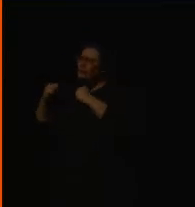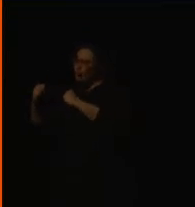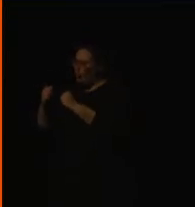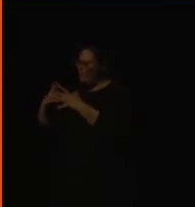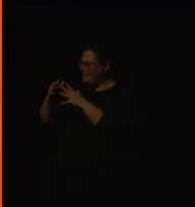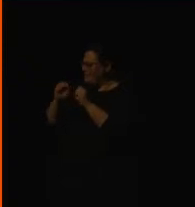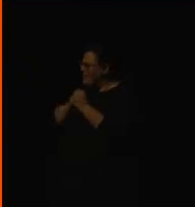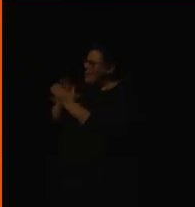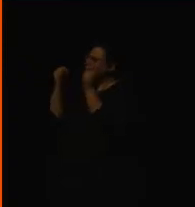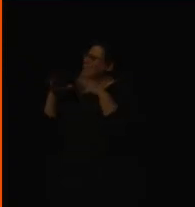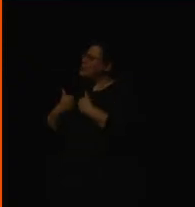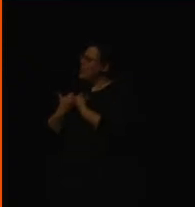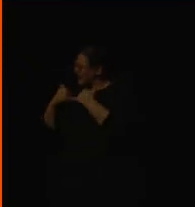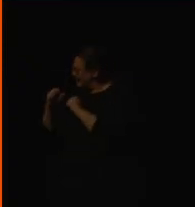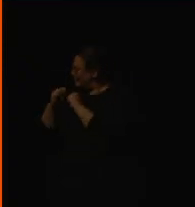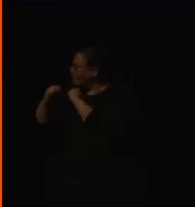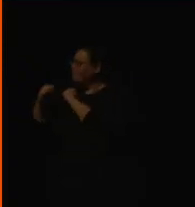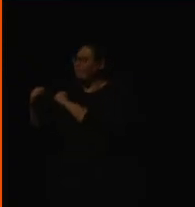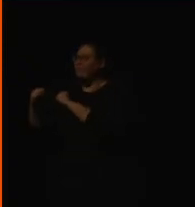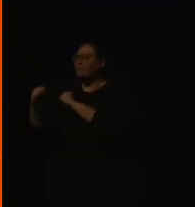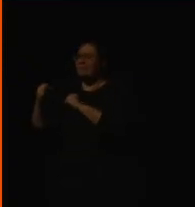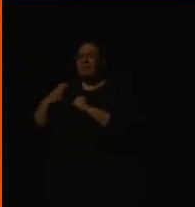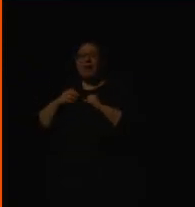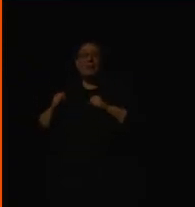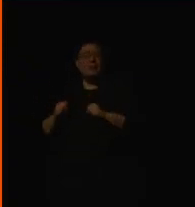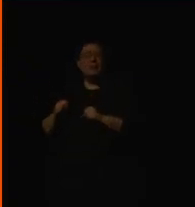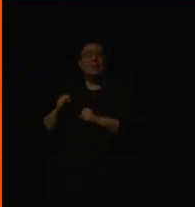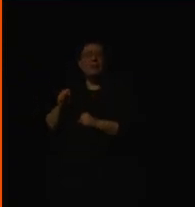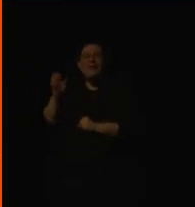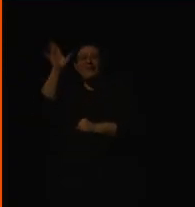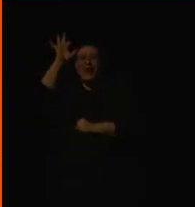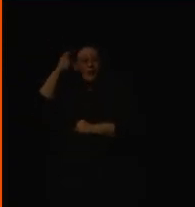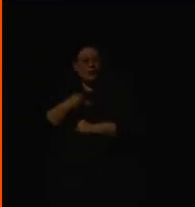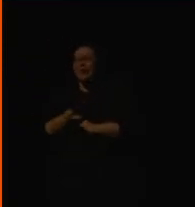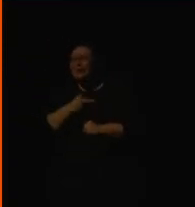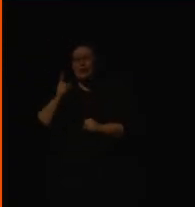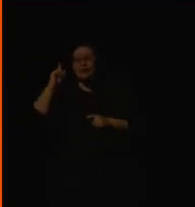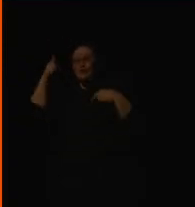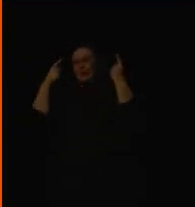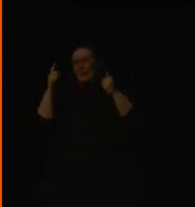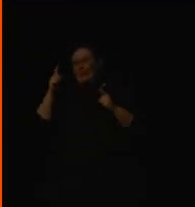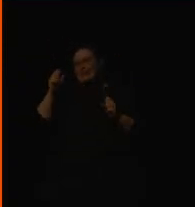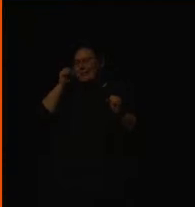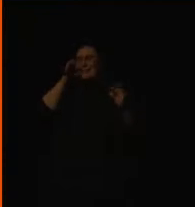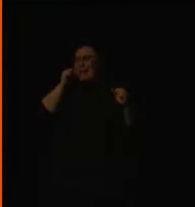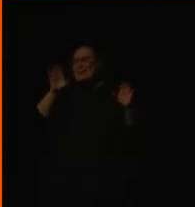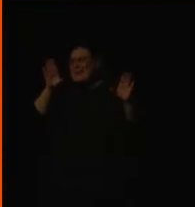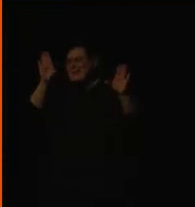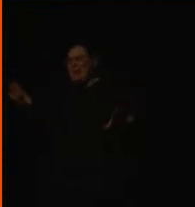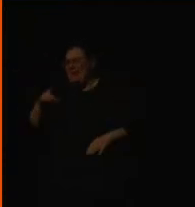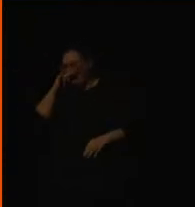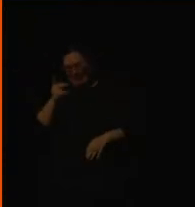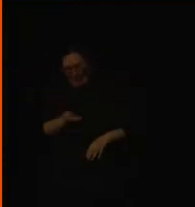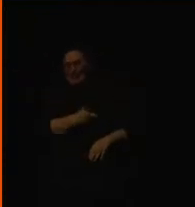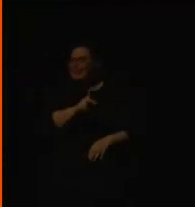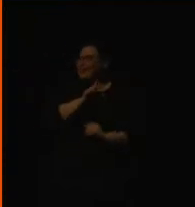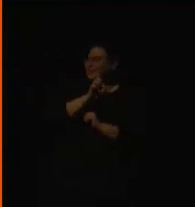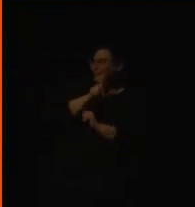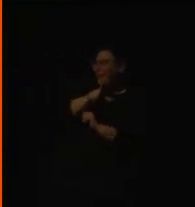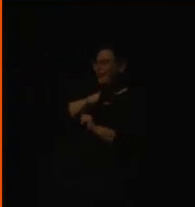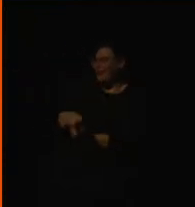challenges. And my ability to be a father to these two crazy, amazing, wonderful kids, Carl and